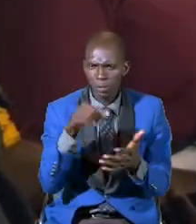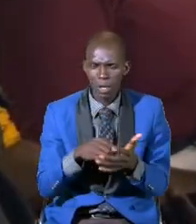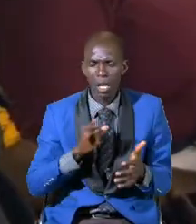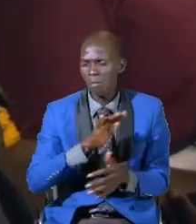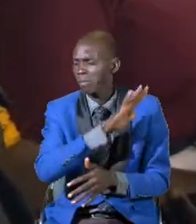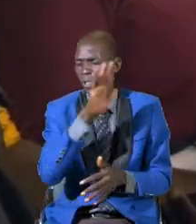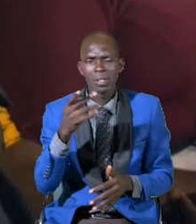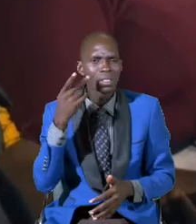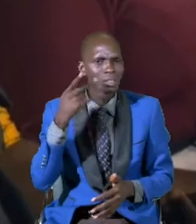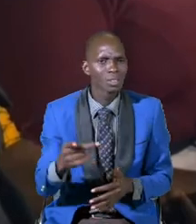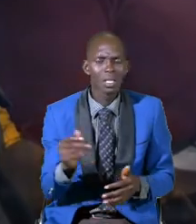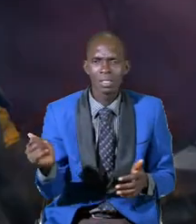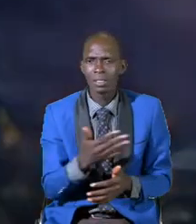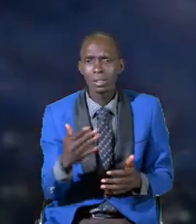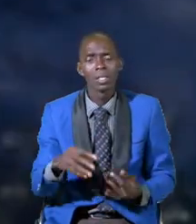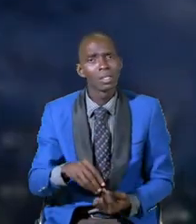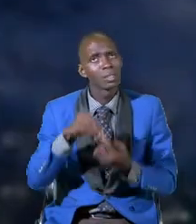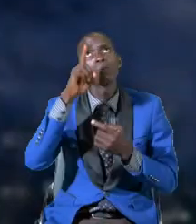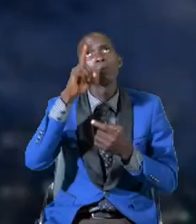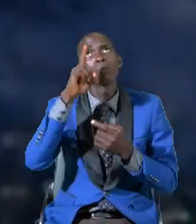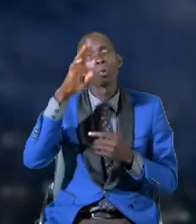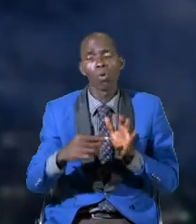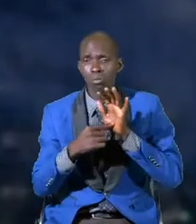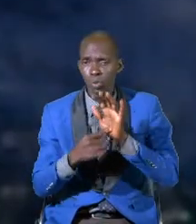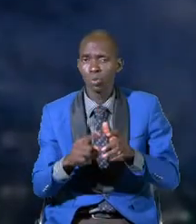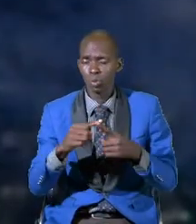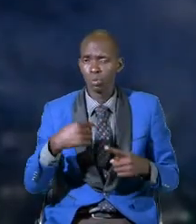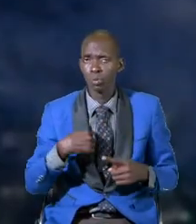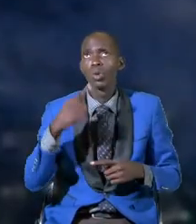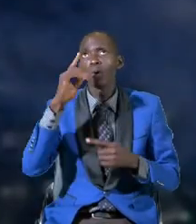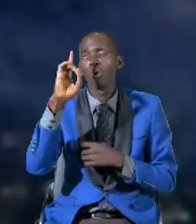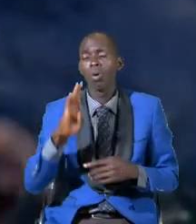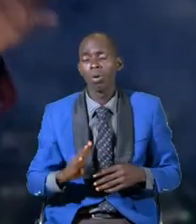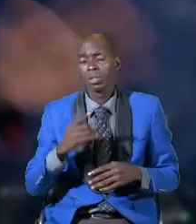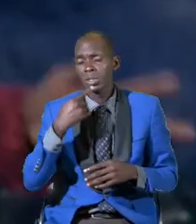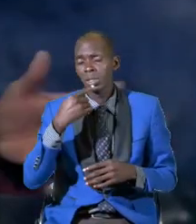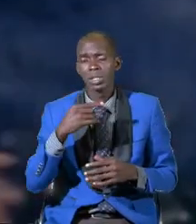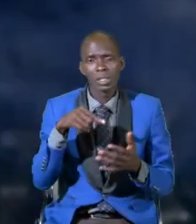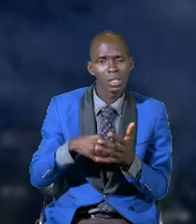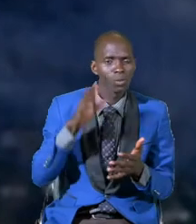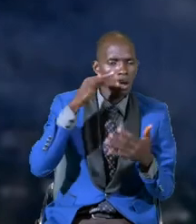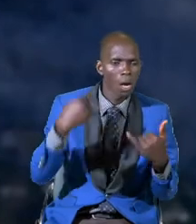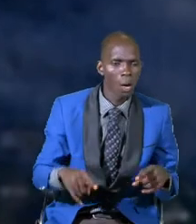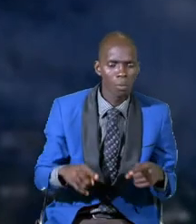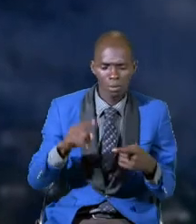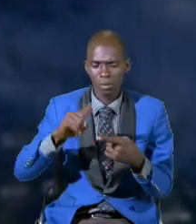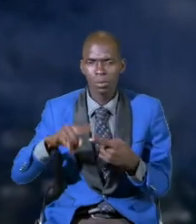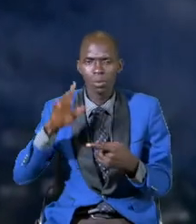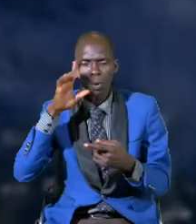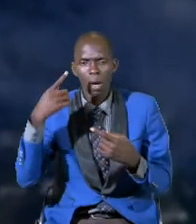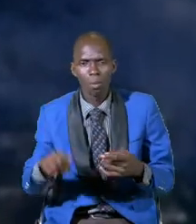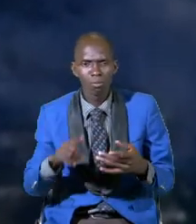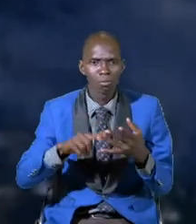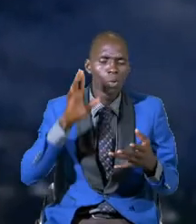God showed me, and God said, this will happen, that will happen, this will happen. Gather your